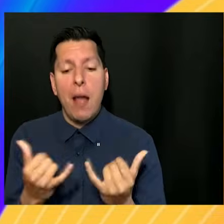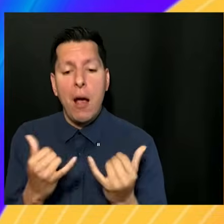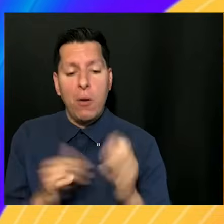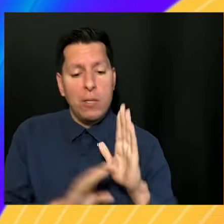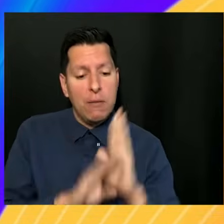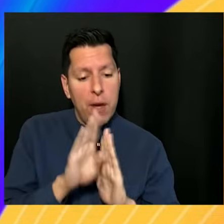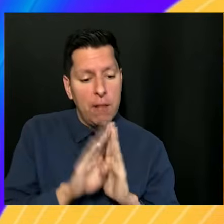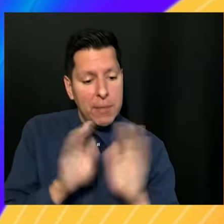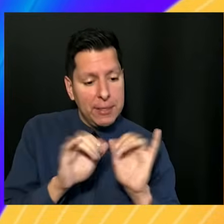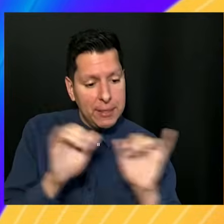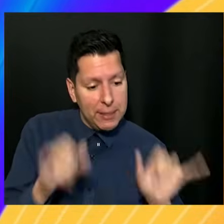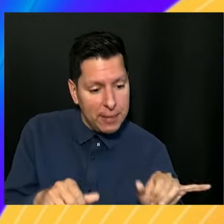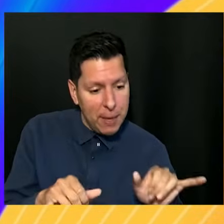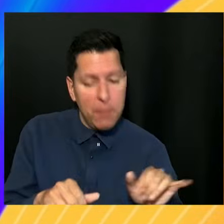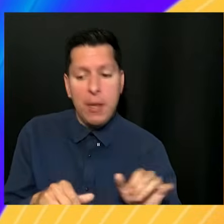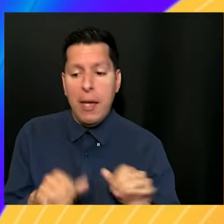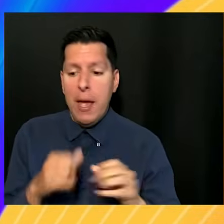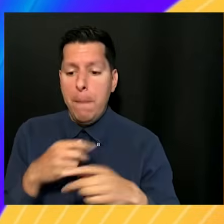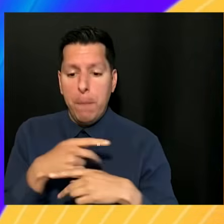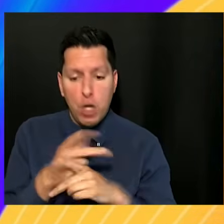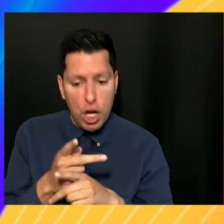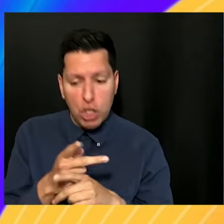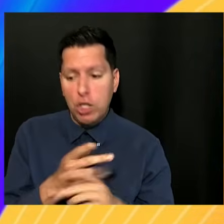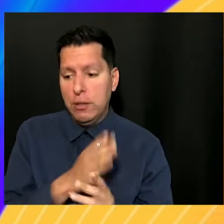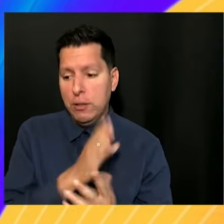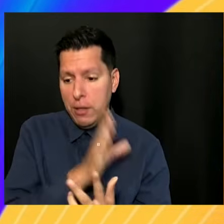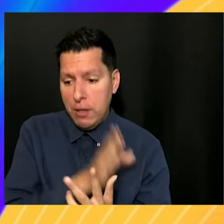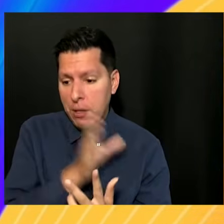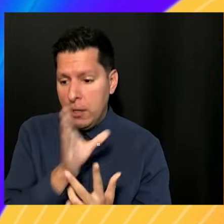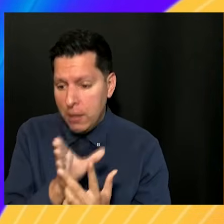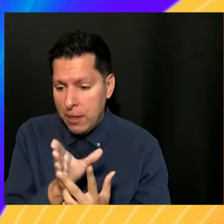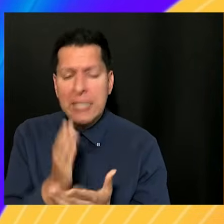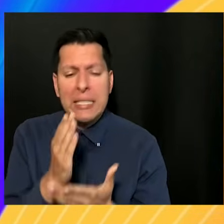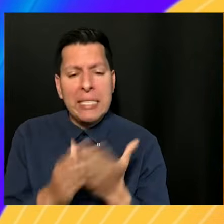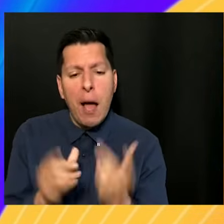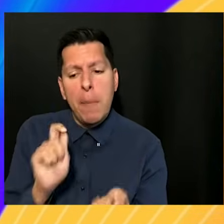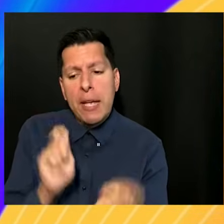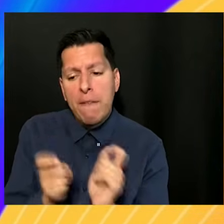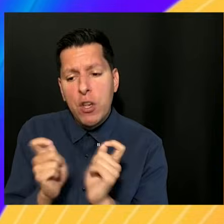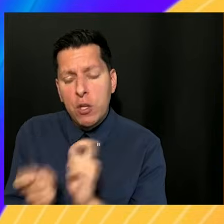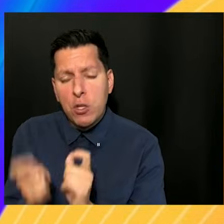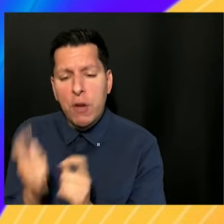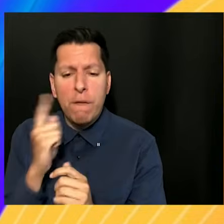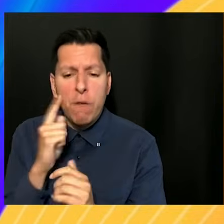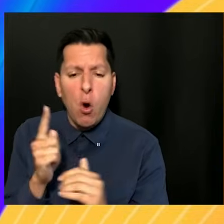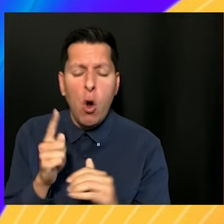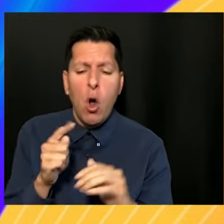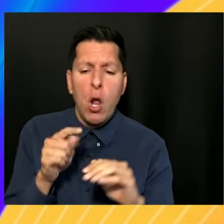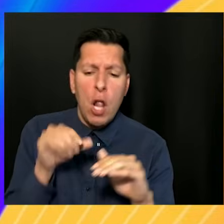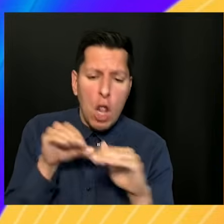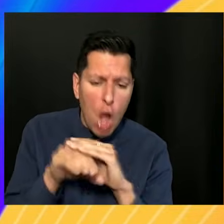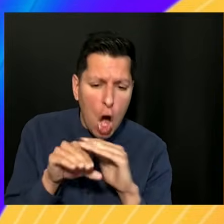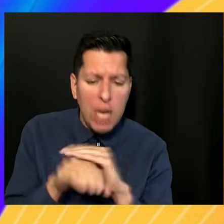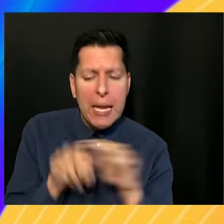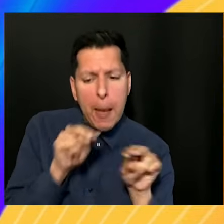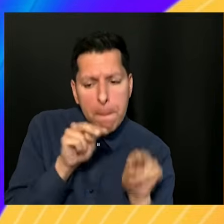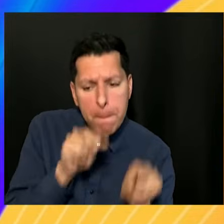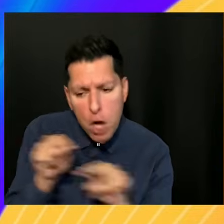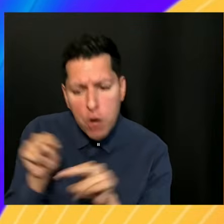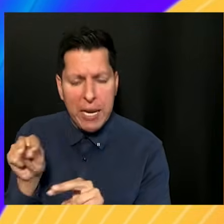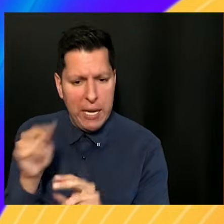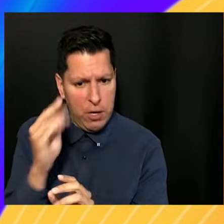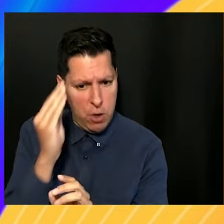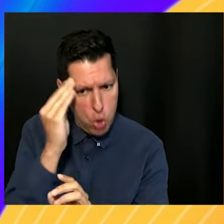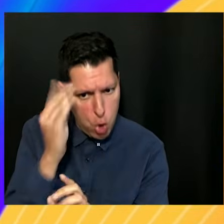production and staging. It sets up some configurations for logging, monitoring, and notifications. And it